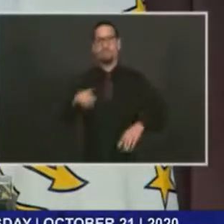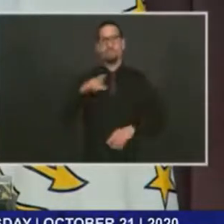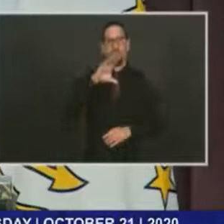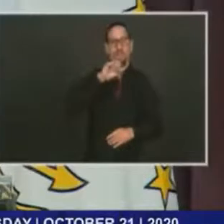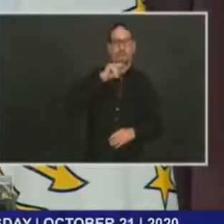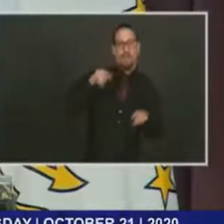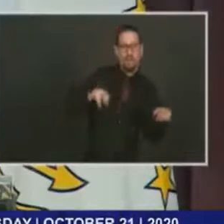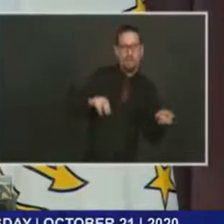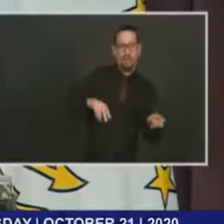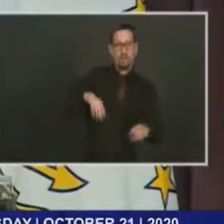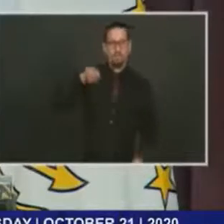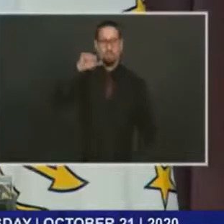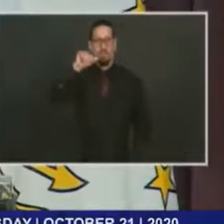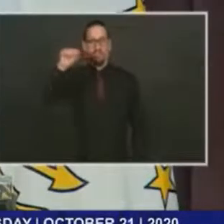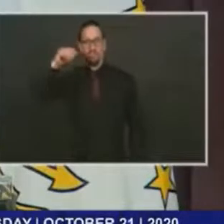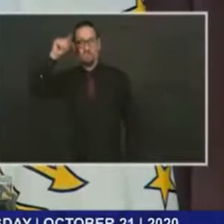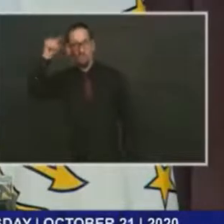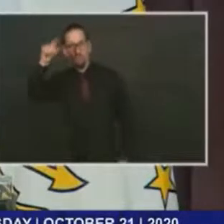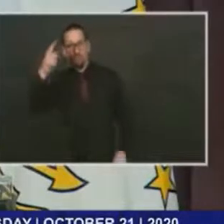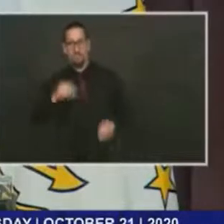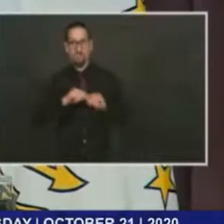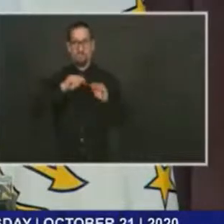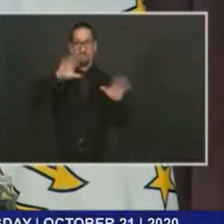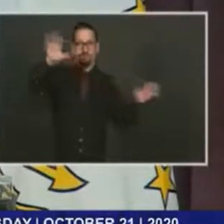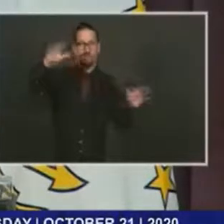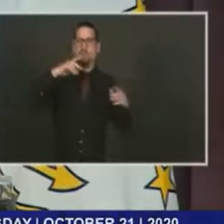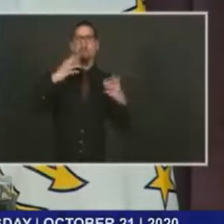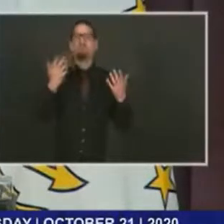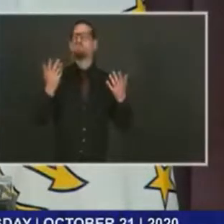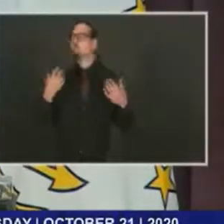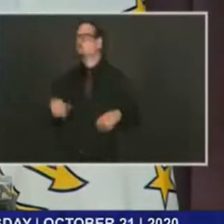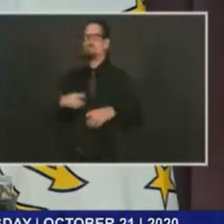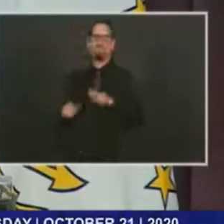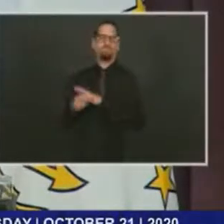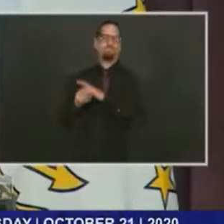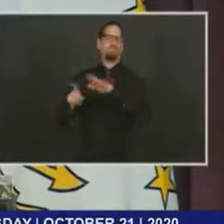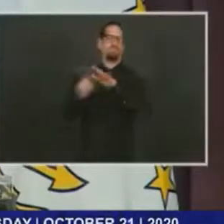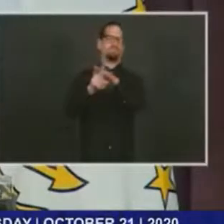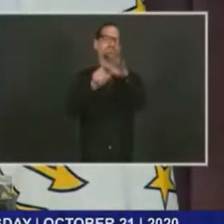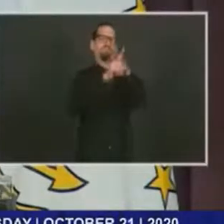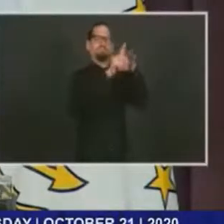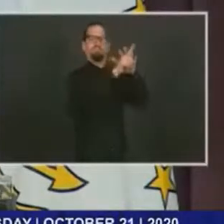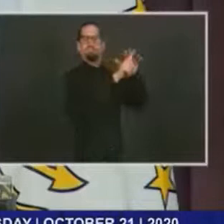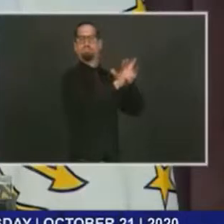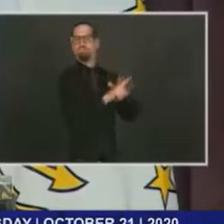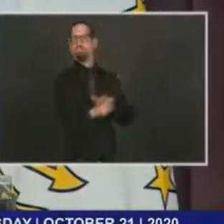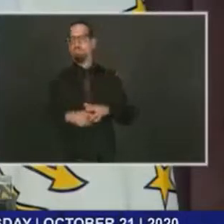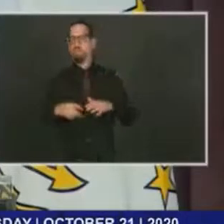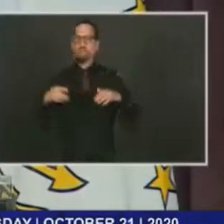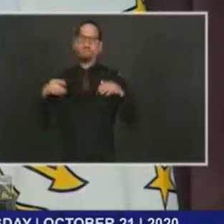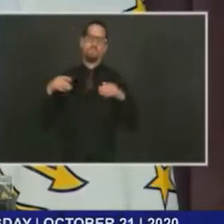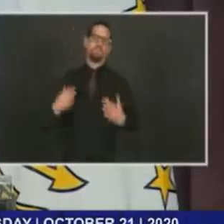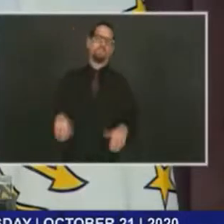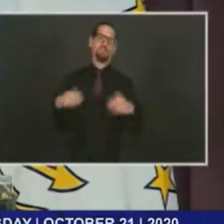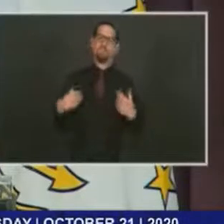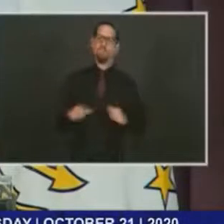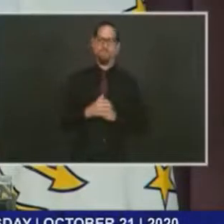Massachusetts, really all around the country. I would say we are in